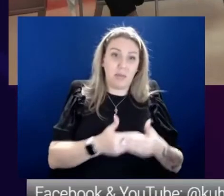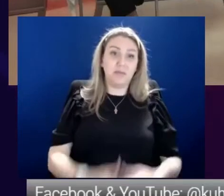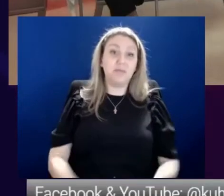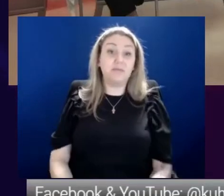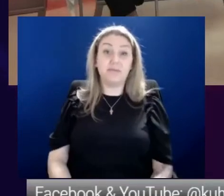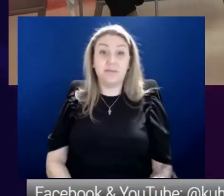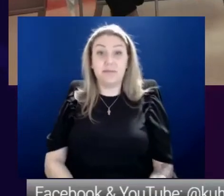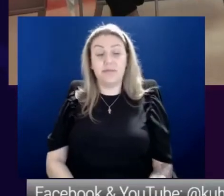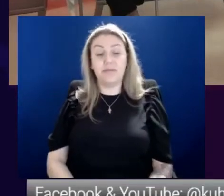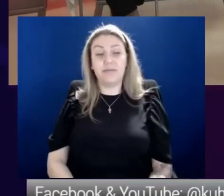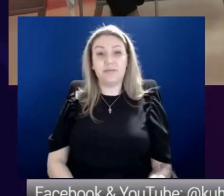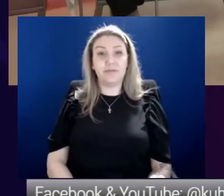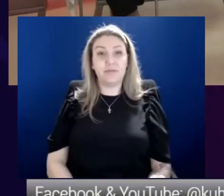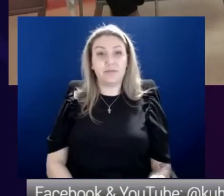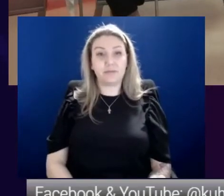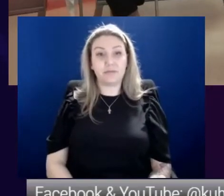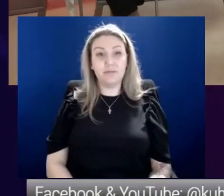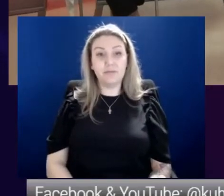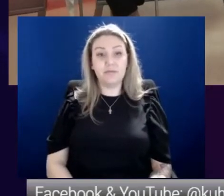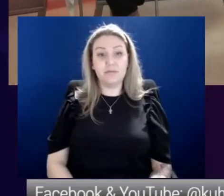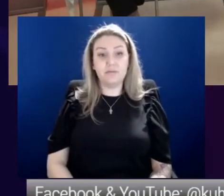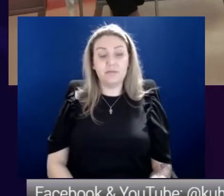And I,